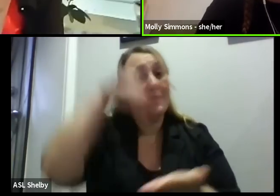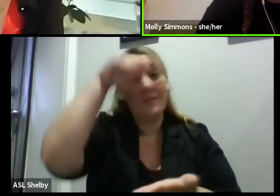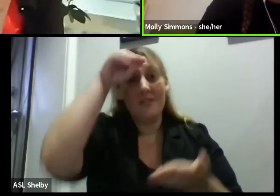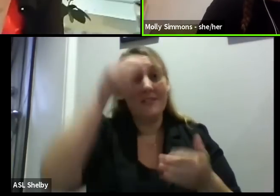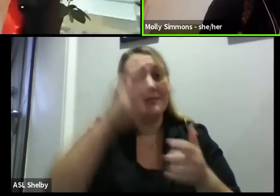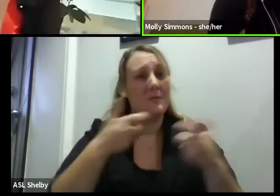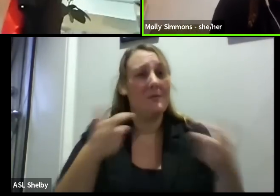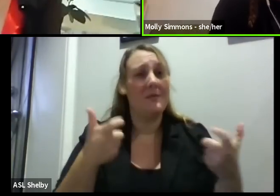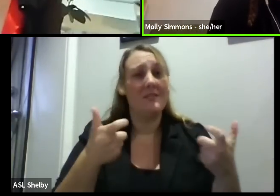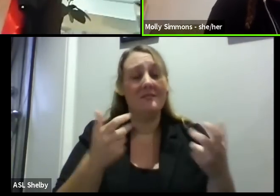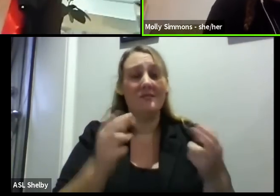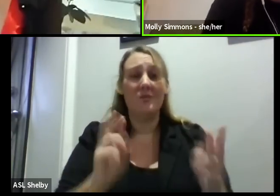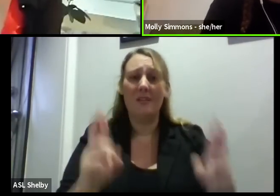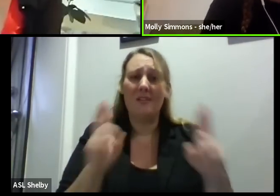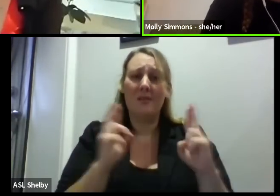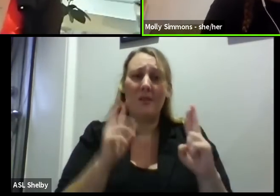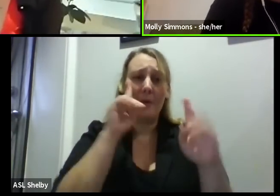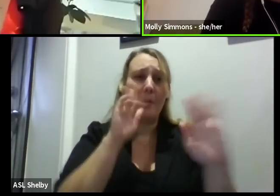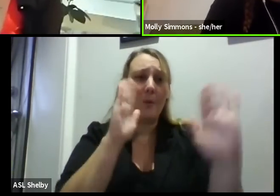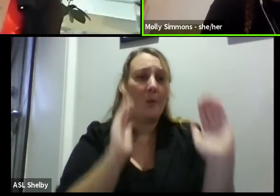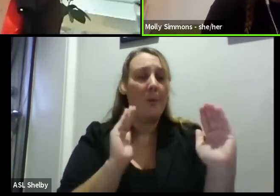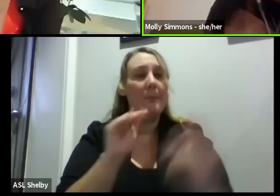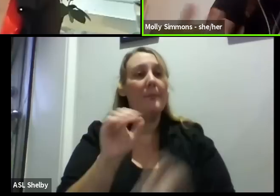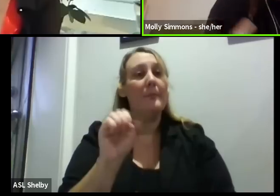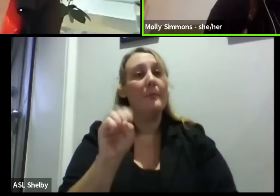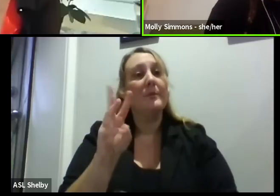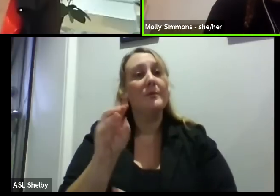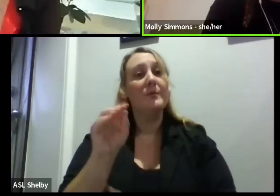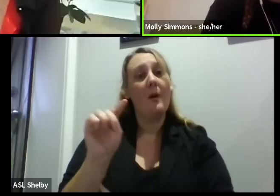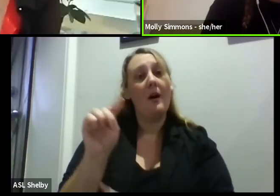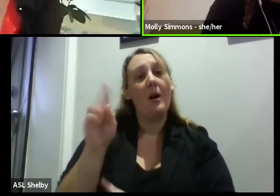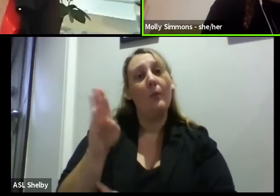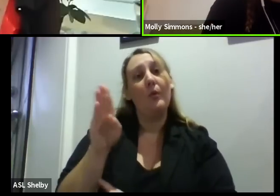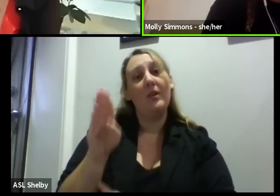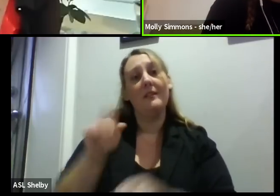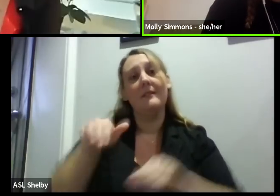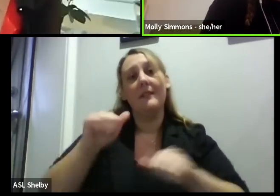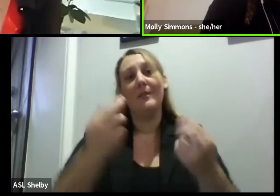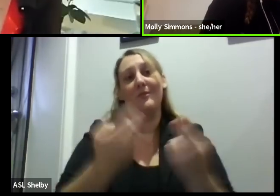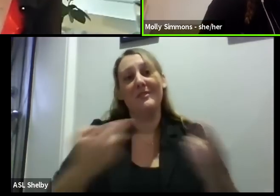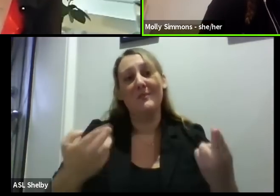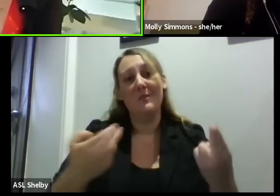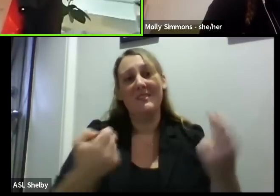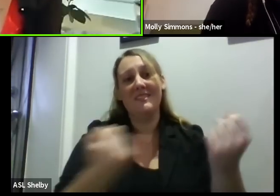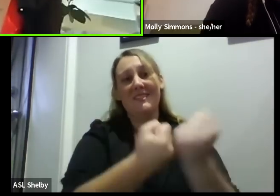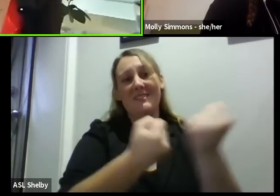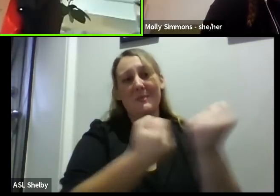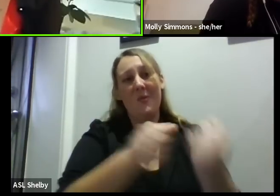can be a resource and source of support for others.